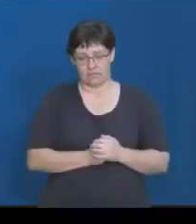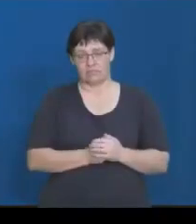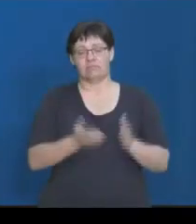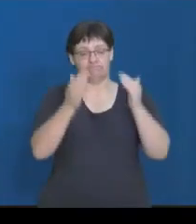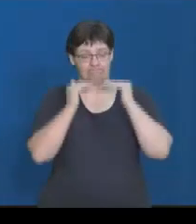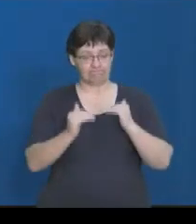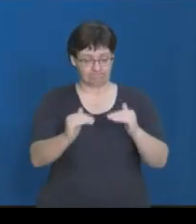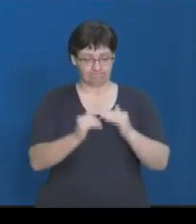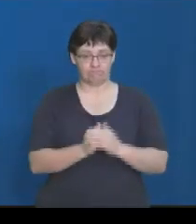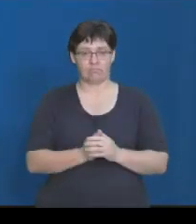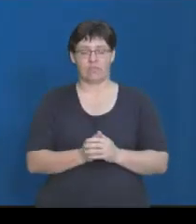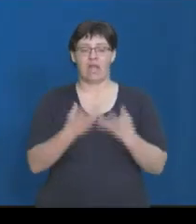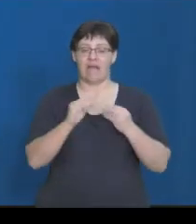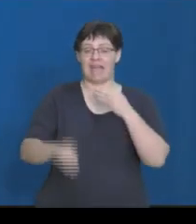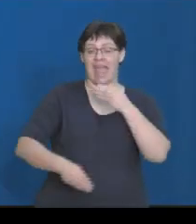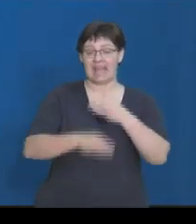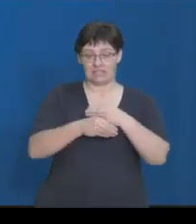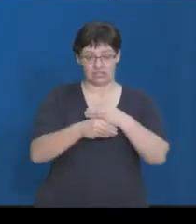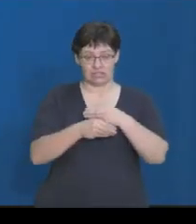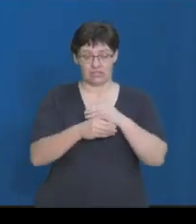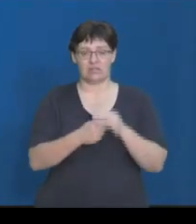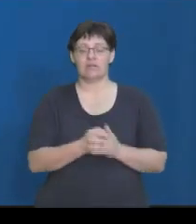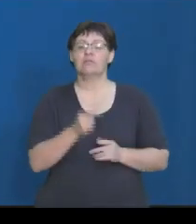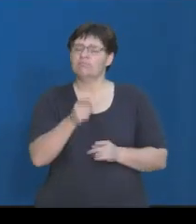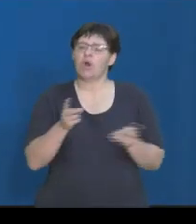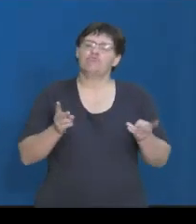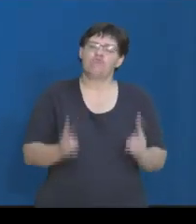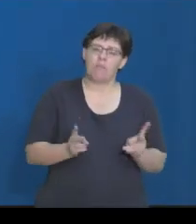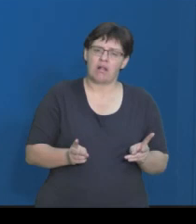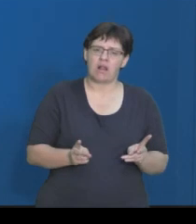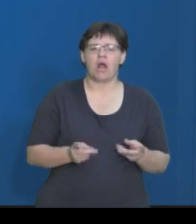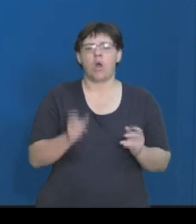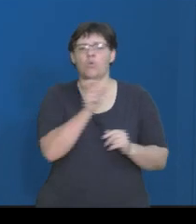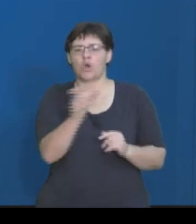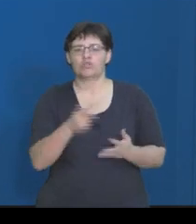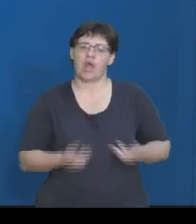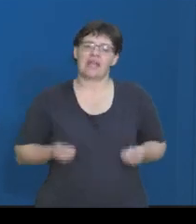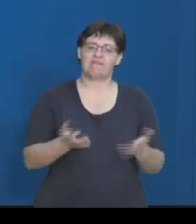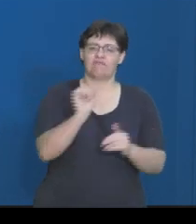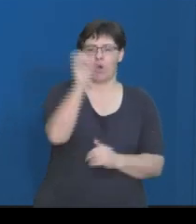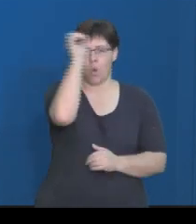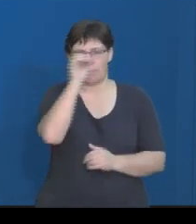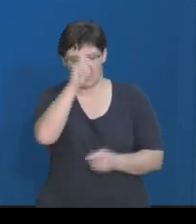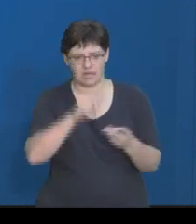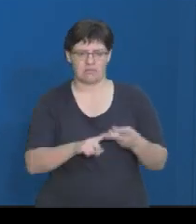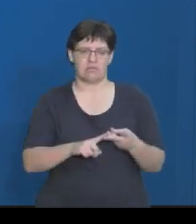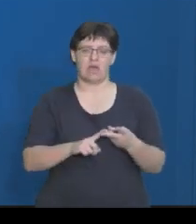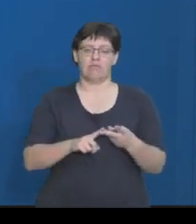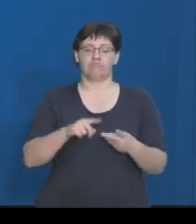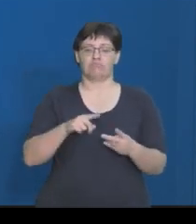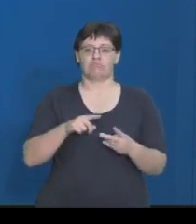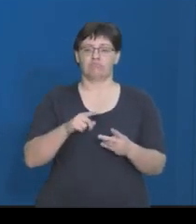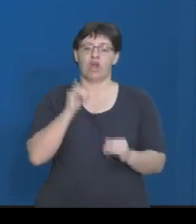and then we move on. We've got the additional part there, which normally carries words like give your opinion, critically